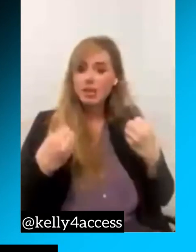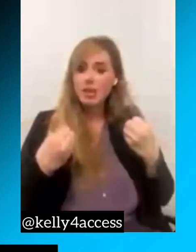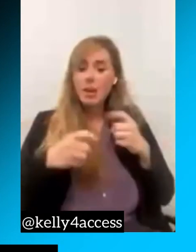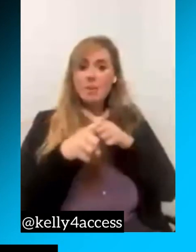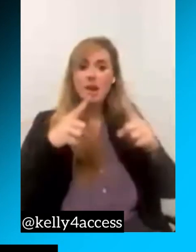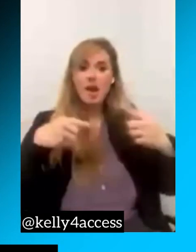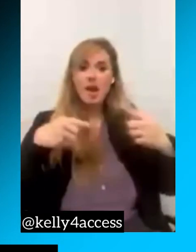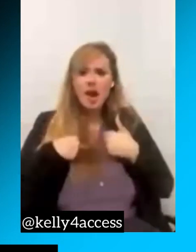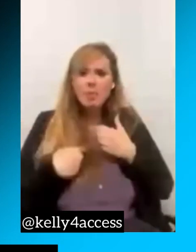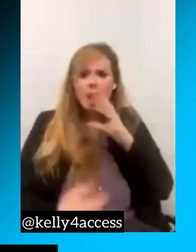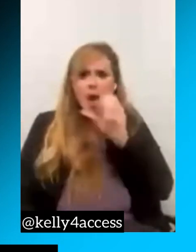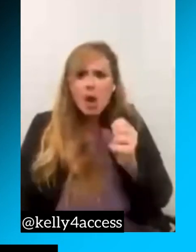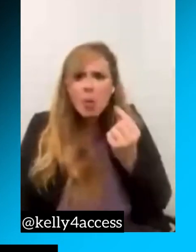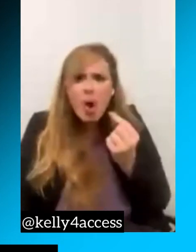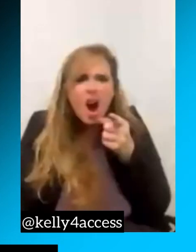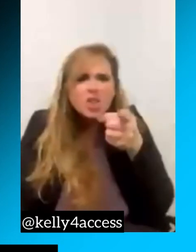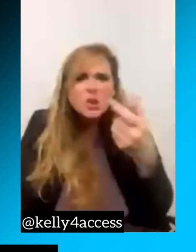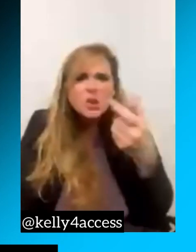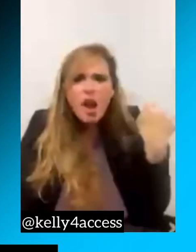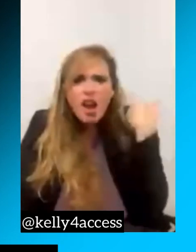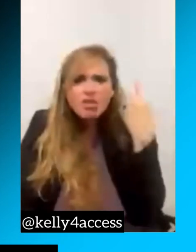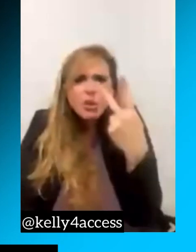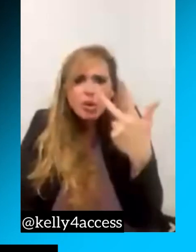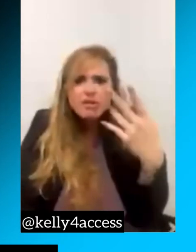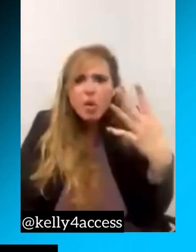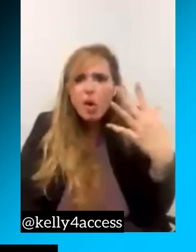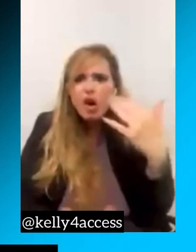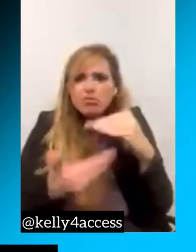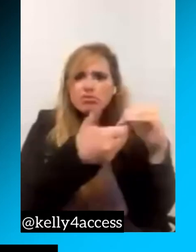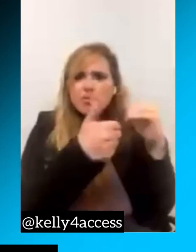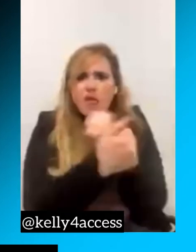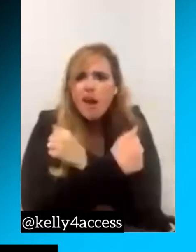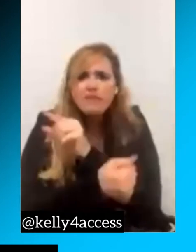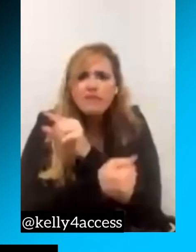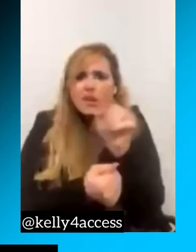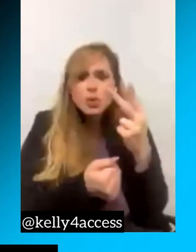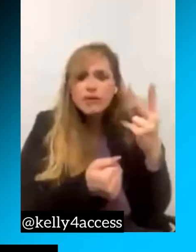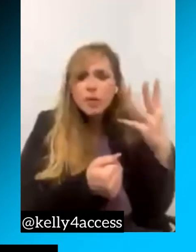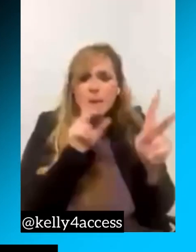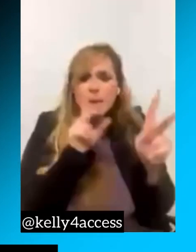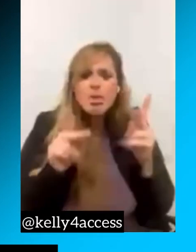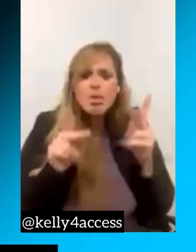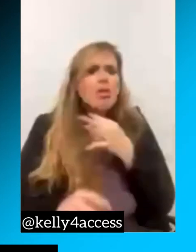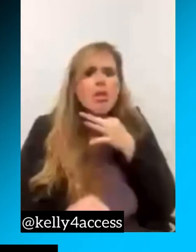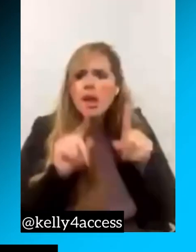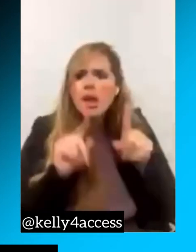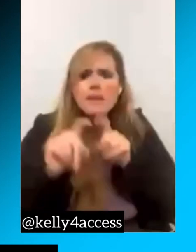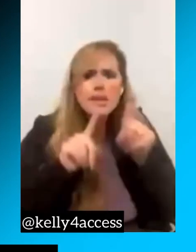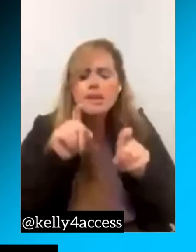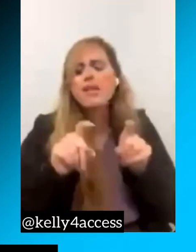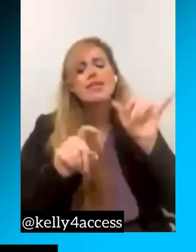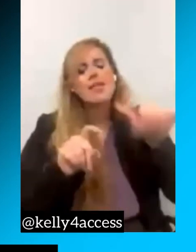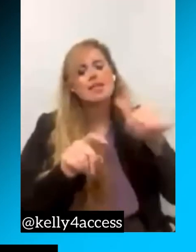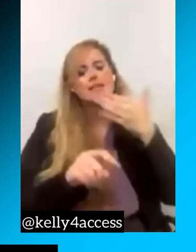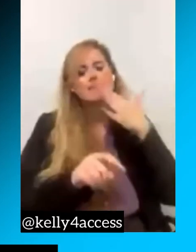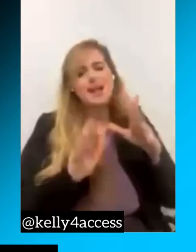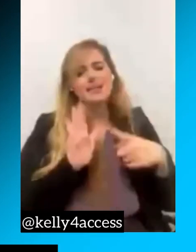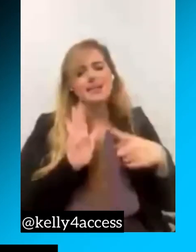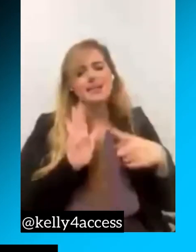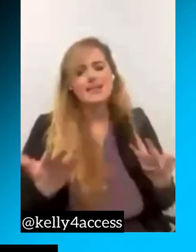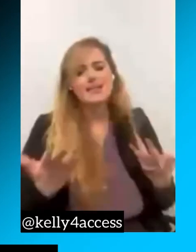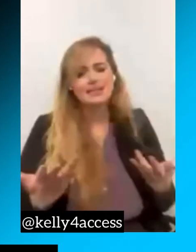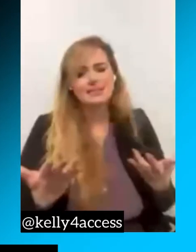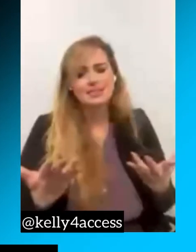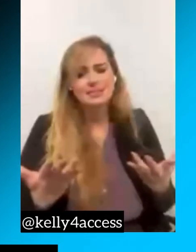just the polyamory aspect, but I'm not paying attention to like what you need from me, that's a bad sign. Like, Yeah. get